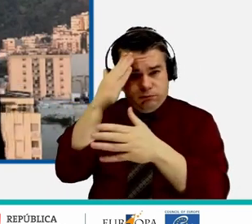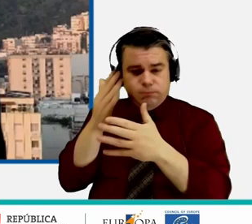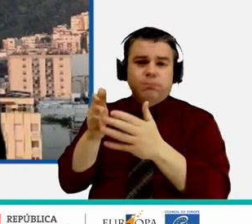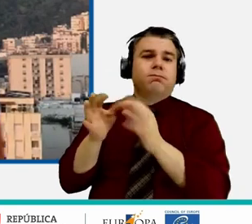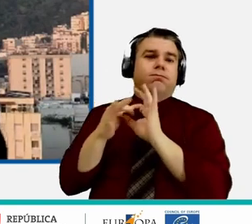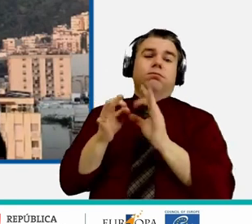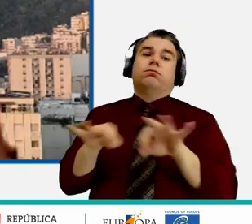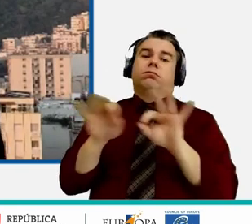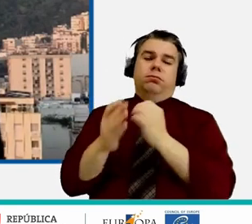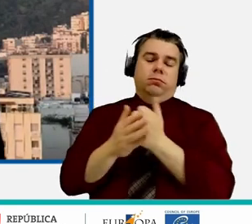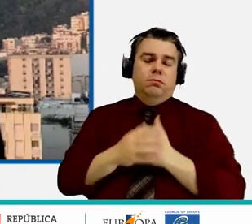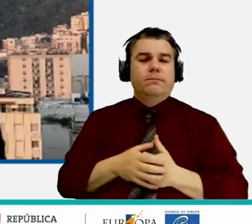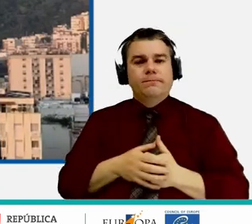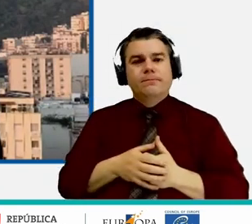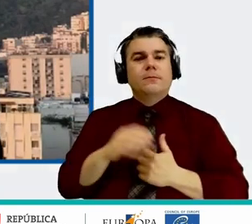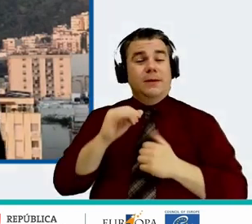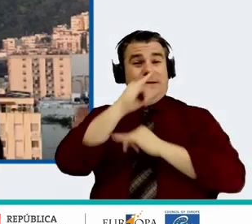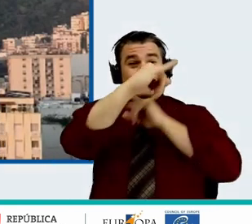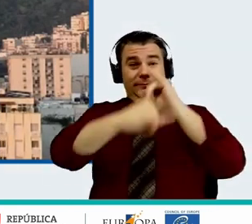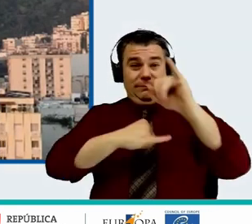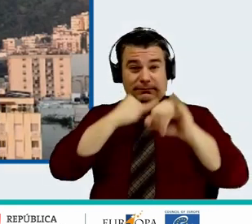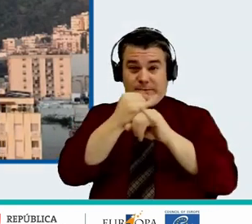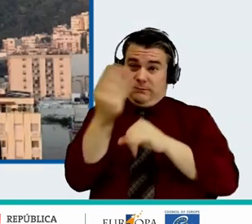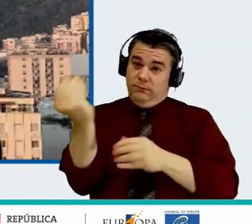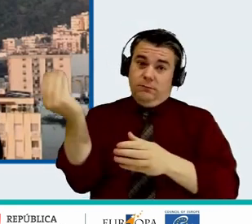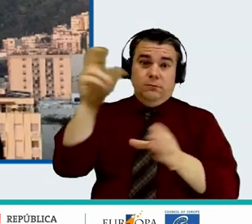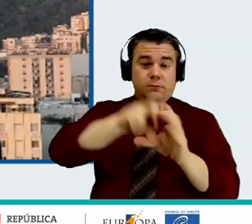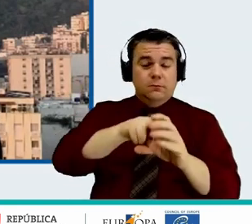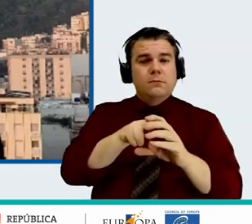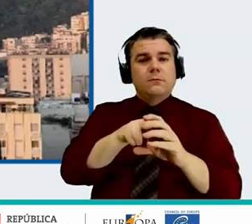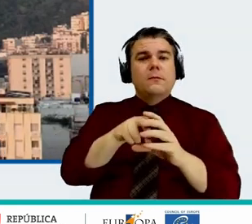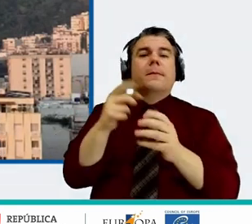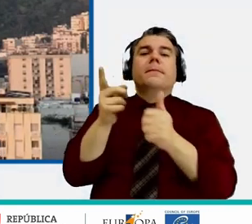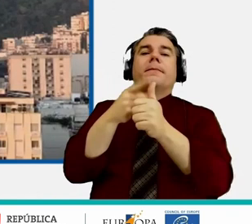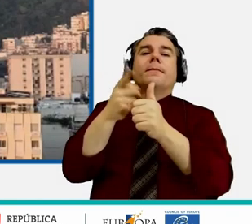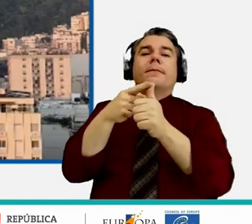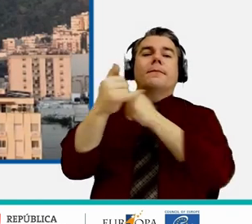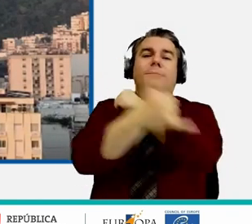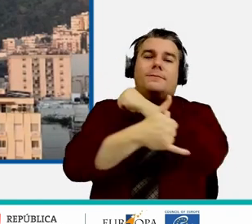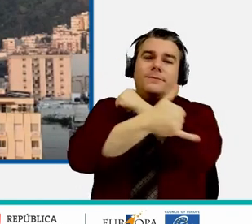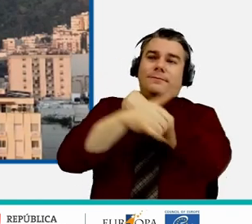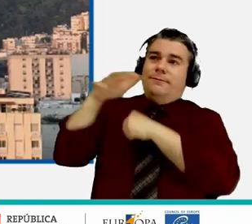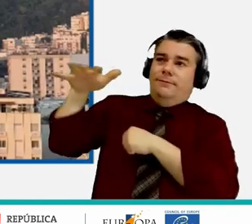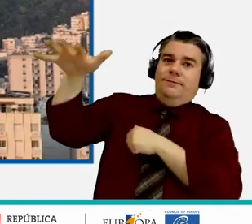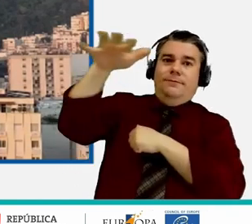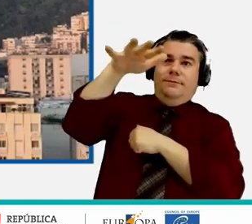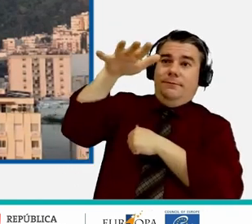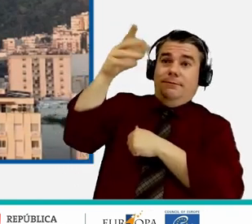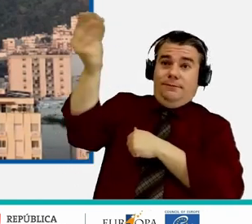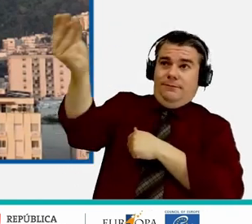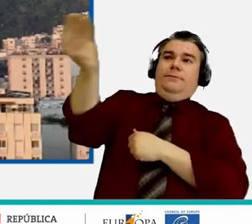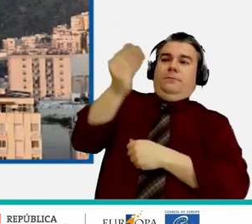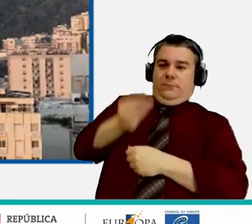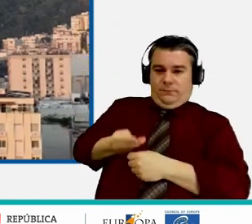international public funding needs. And I think I mentioned this before, to go through national government. So this limits the ability from cities to